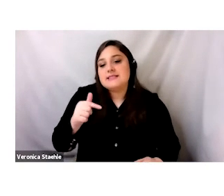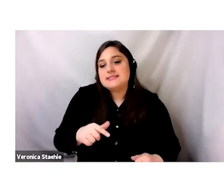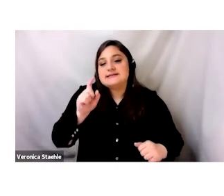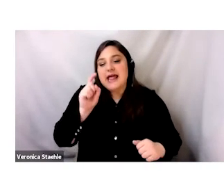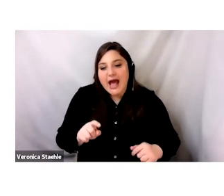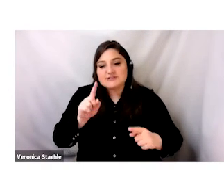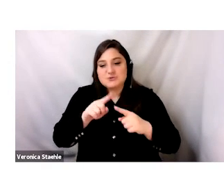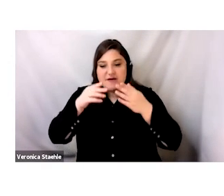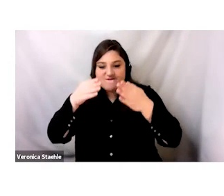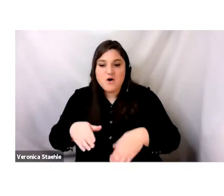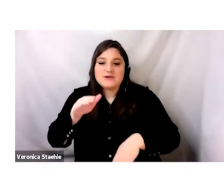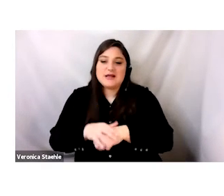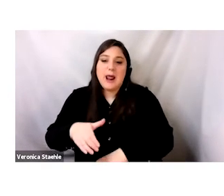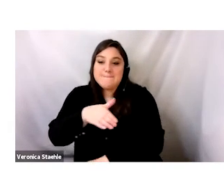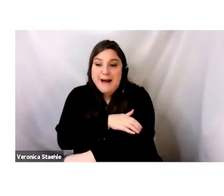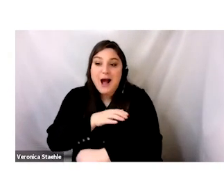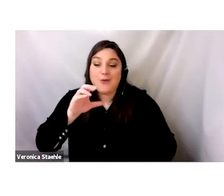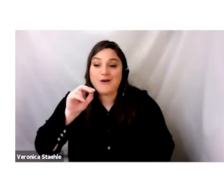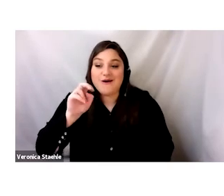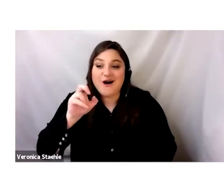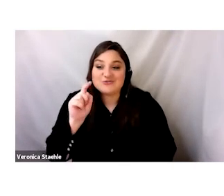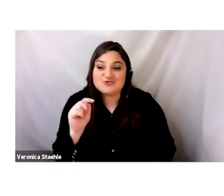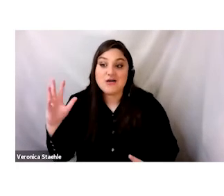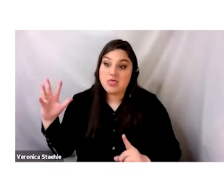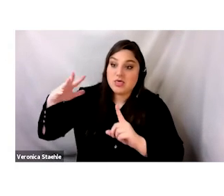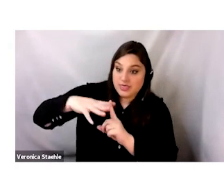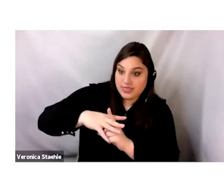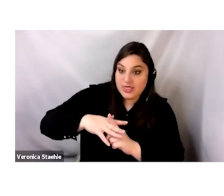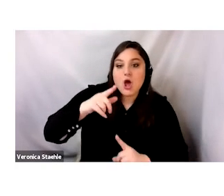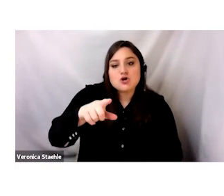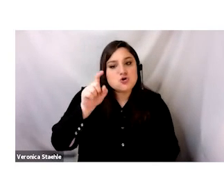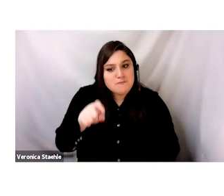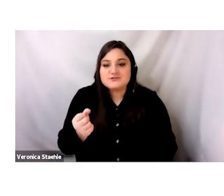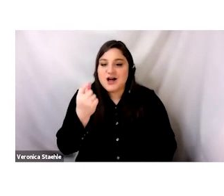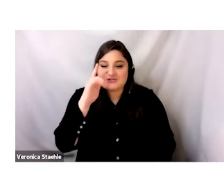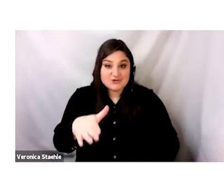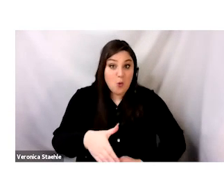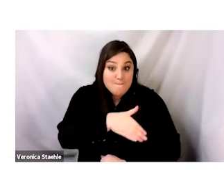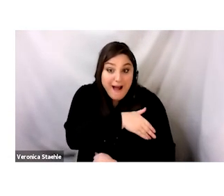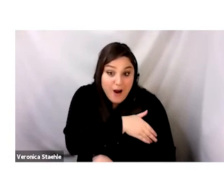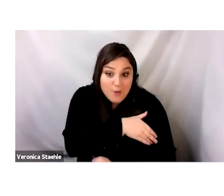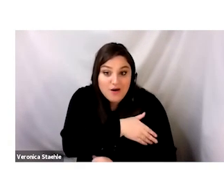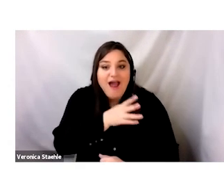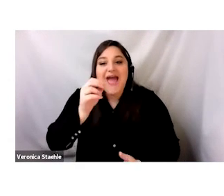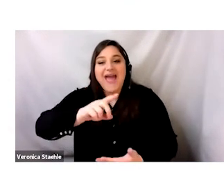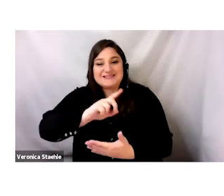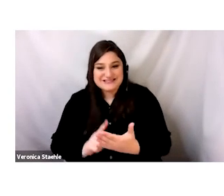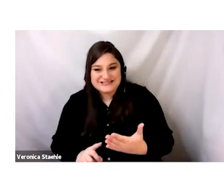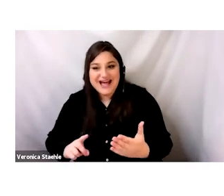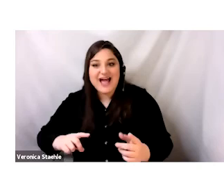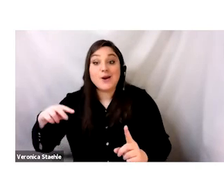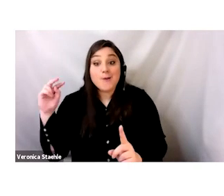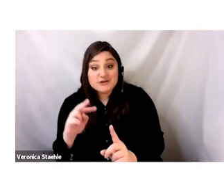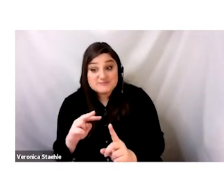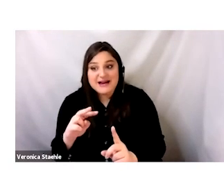power constructs. You need to understand your power to design perspectives and outcomes. You need to examine and challenge narratives of quote